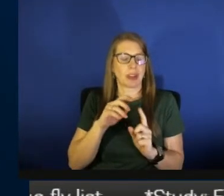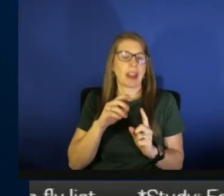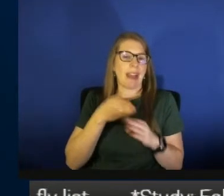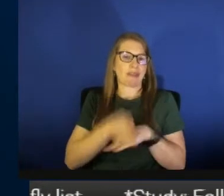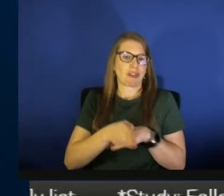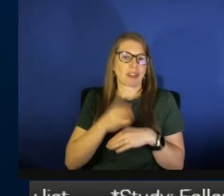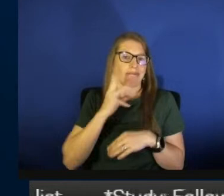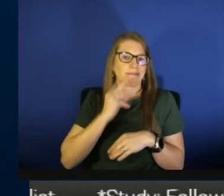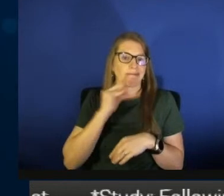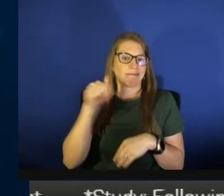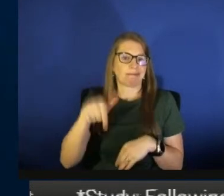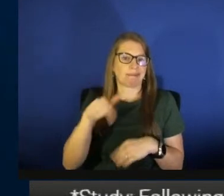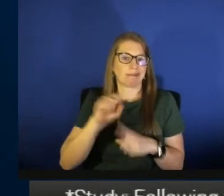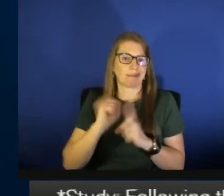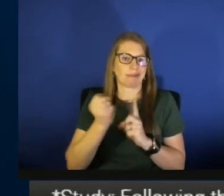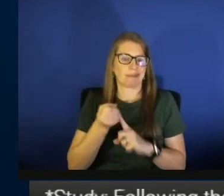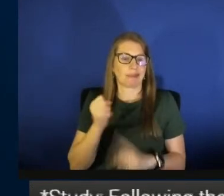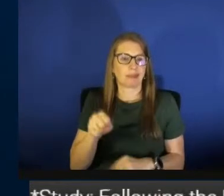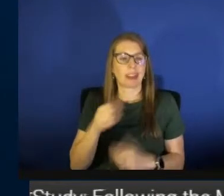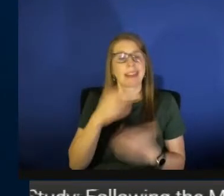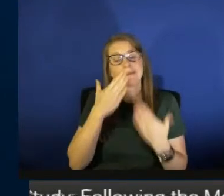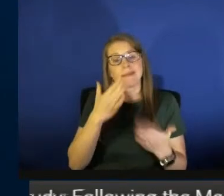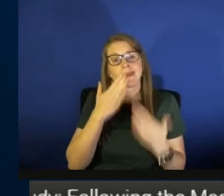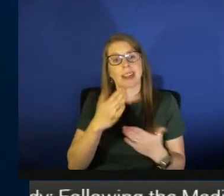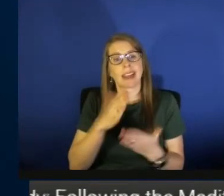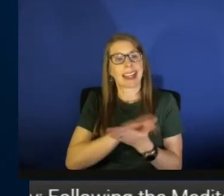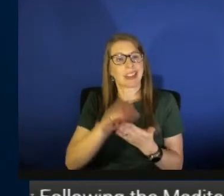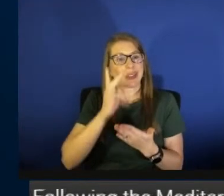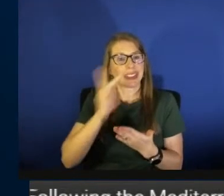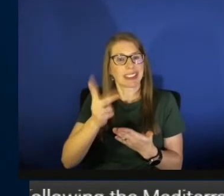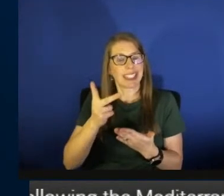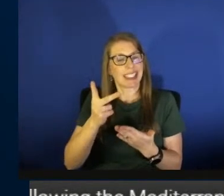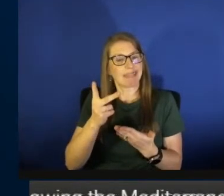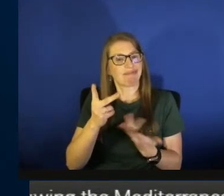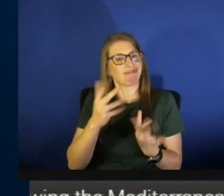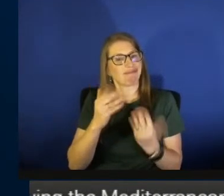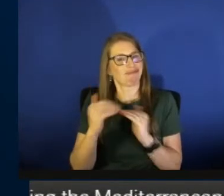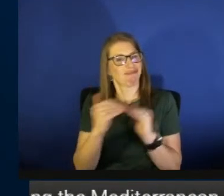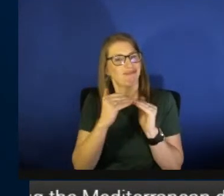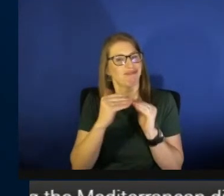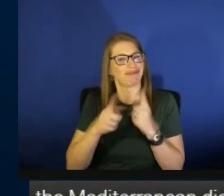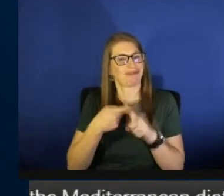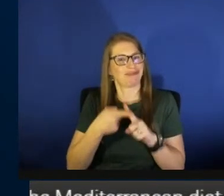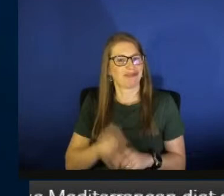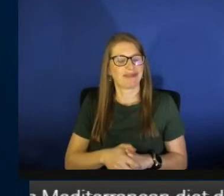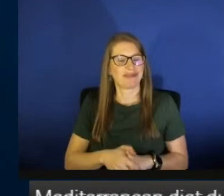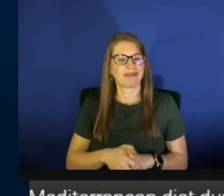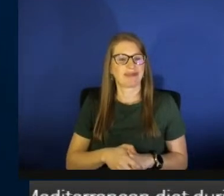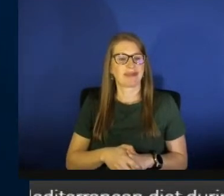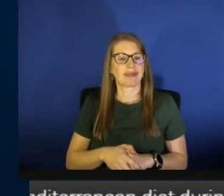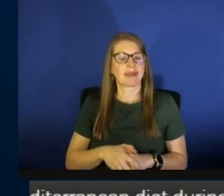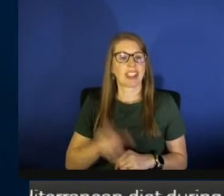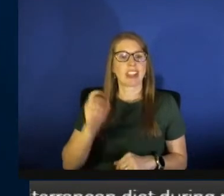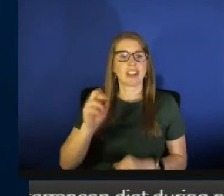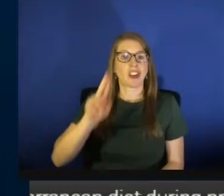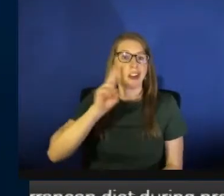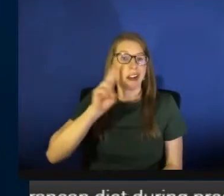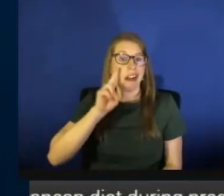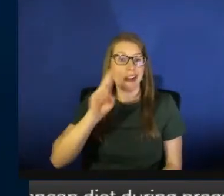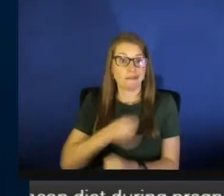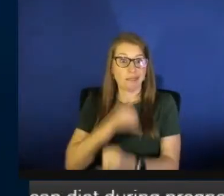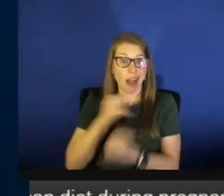us today. Like I said, it's nice to see my fellow friends in journalism. And Dr. Hawkinson, I want to give you a final